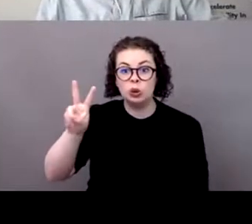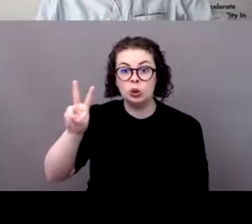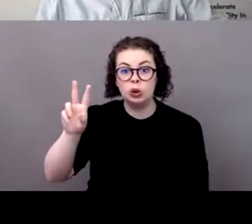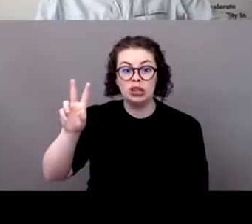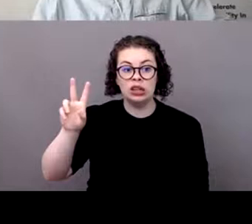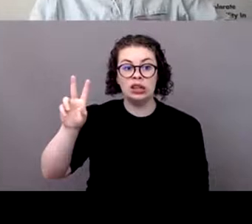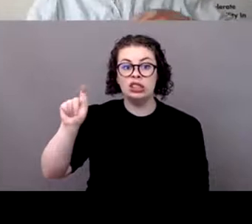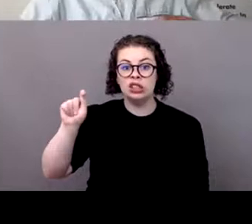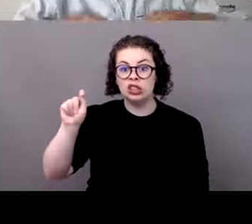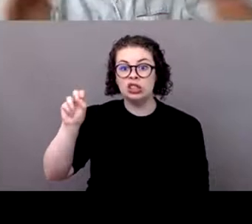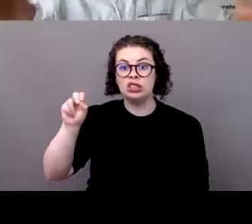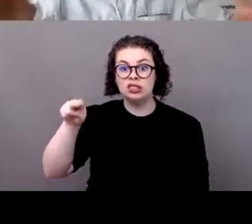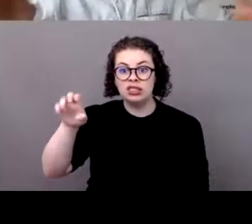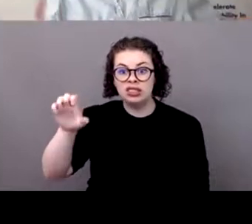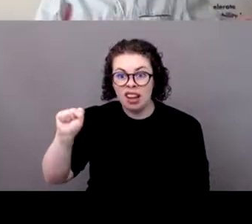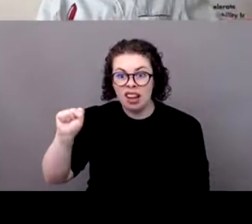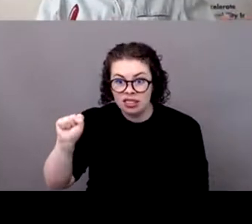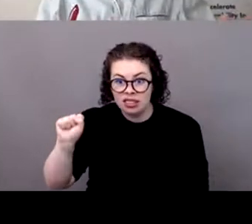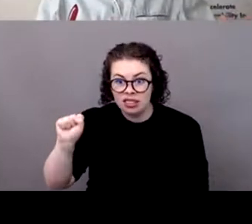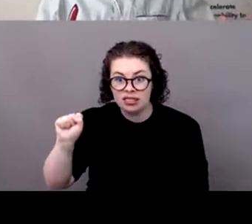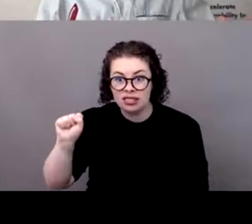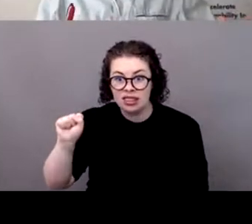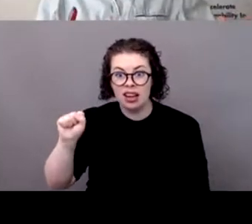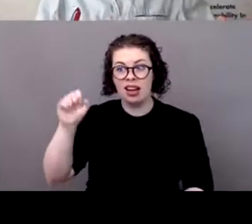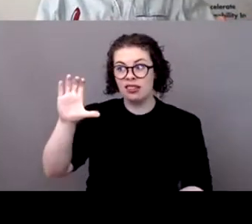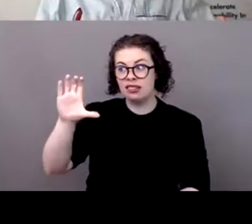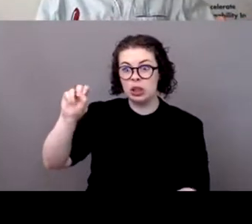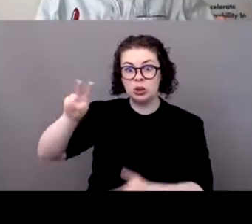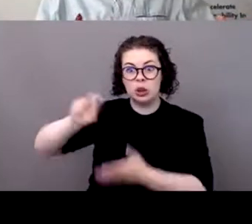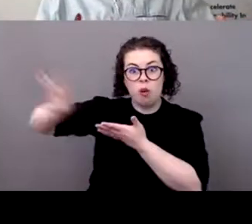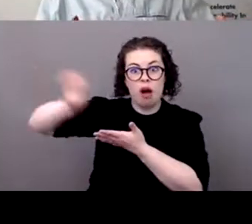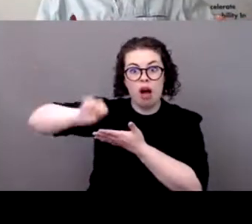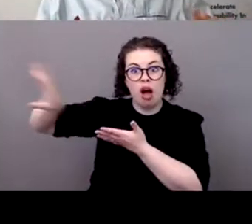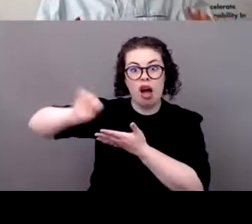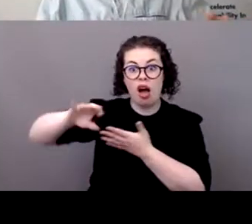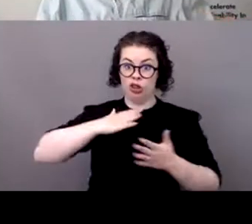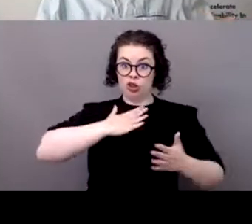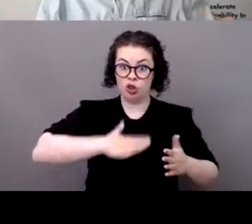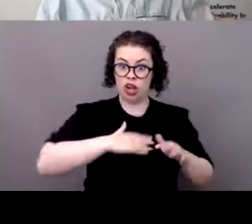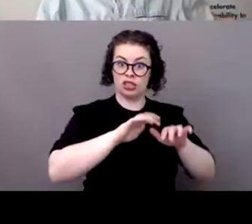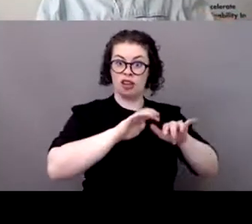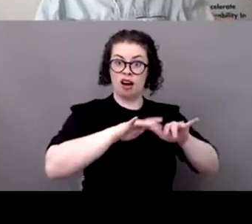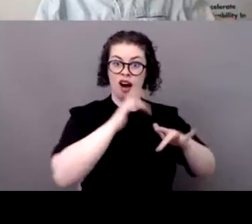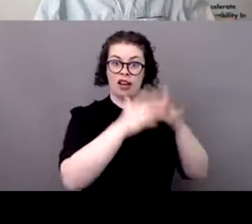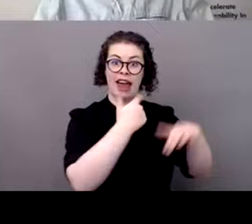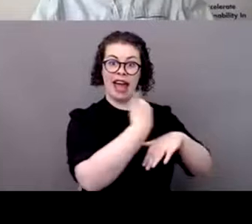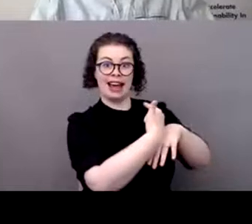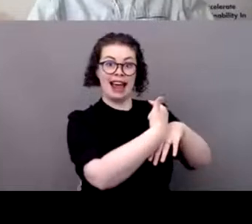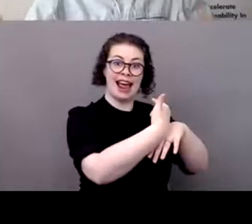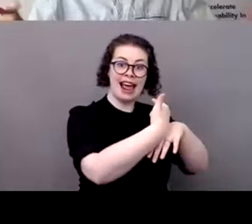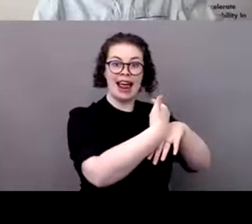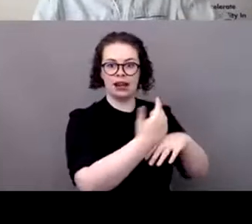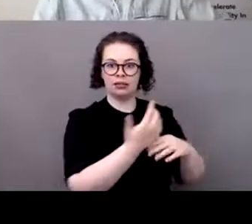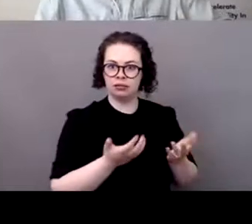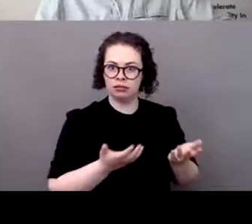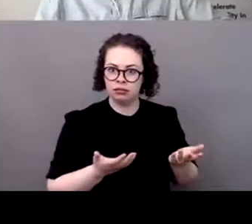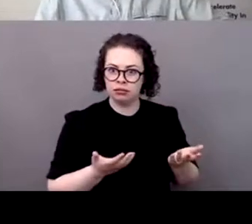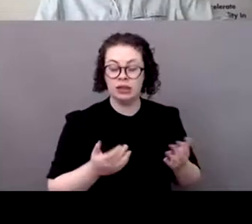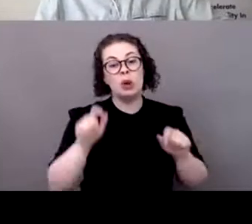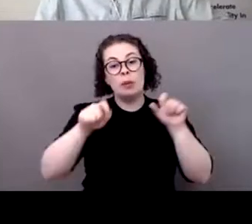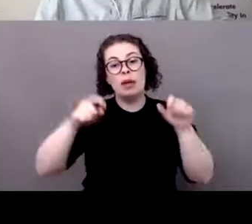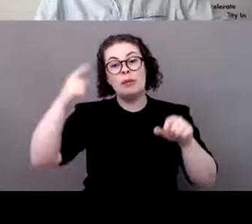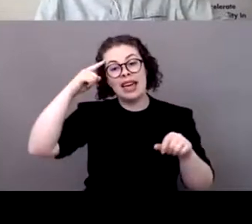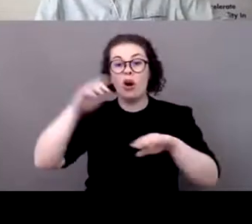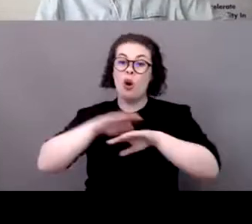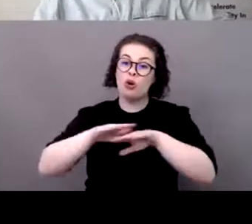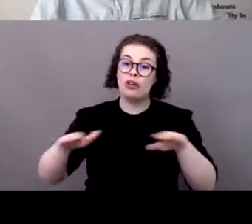Olympics. So the whole digital side of things is where we think like this is fine because we're not traveling, we're not polluting, etc. But